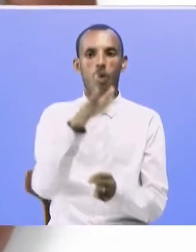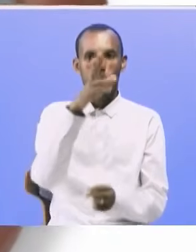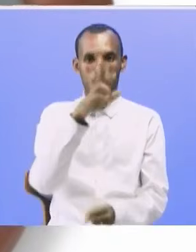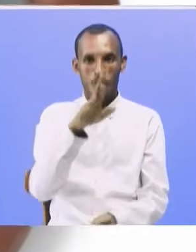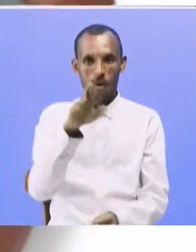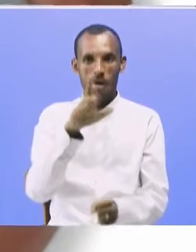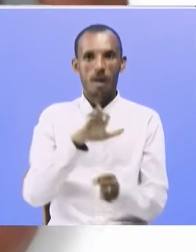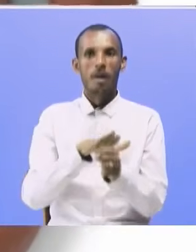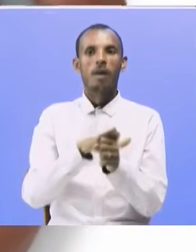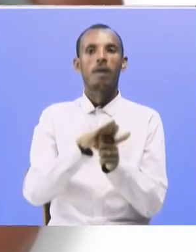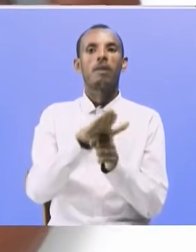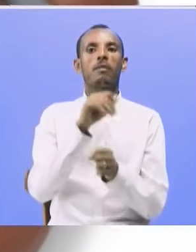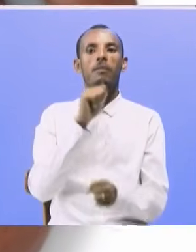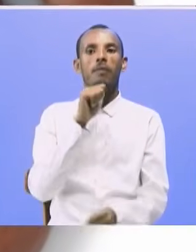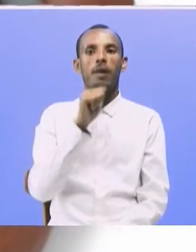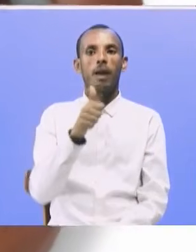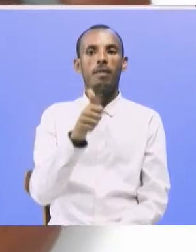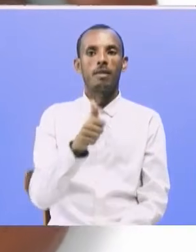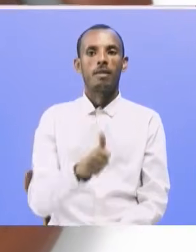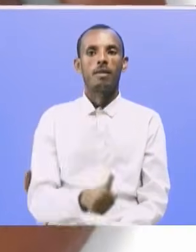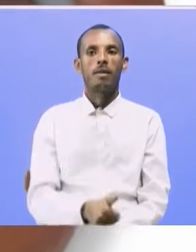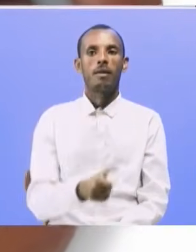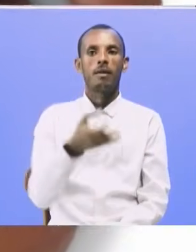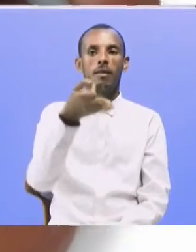or infinite